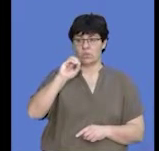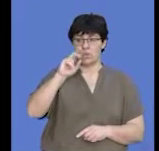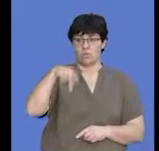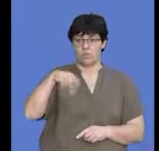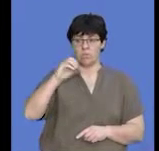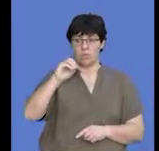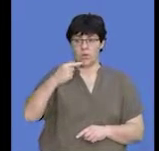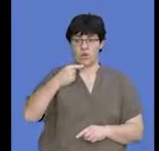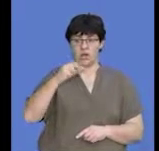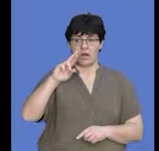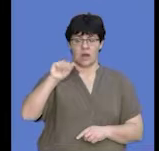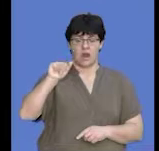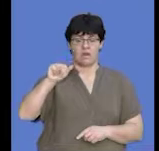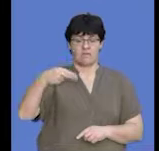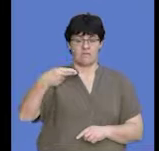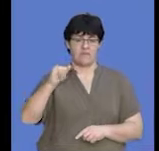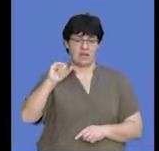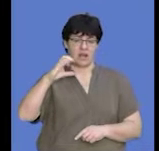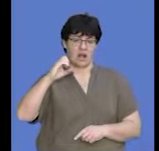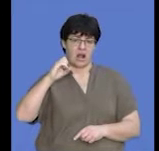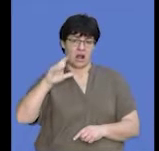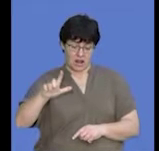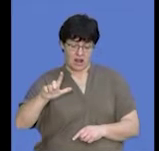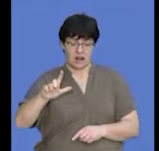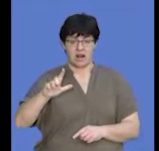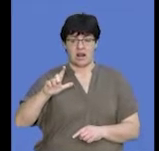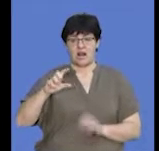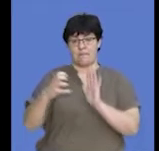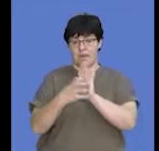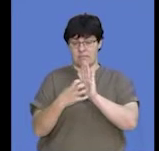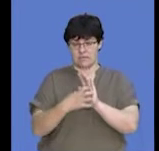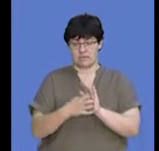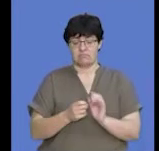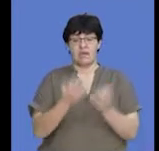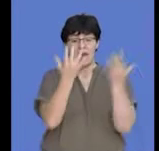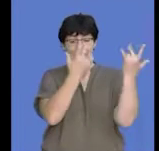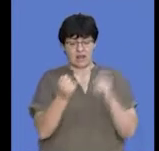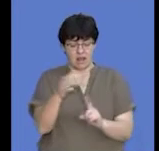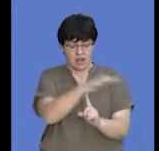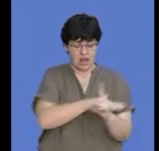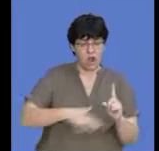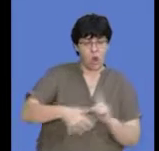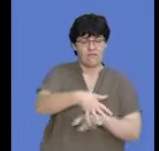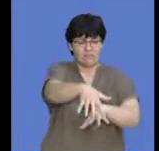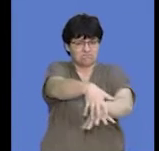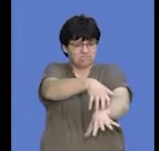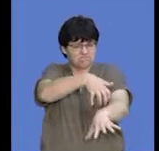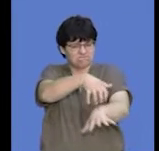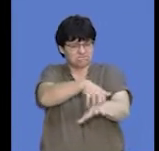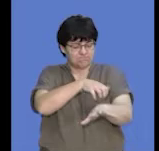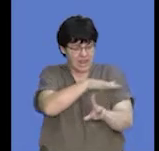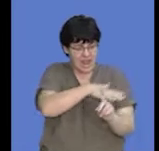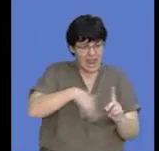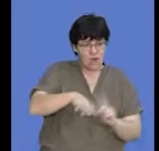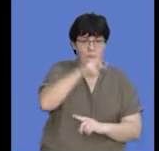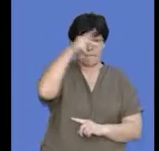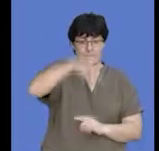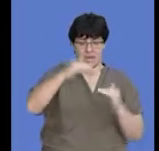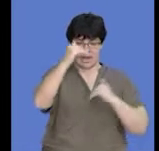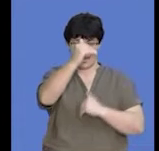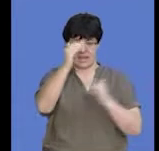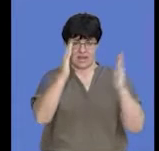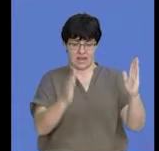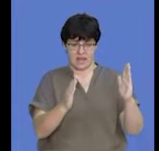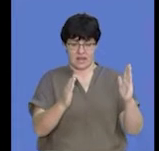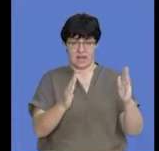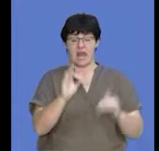maps. The question says, calculate the area of cultivated lands, area P in